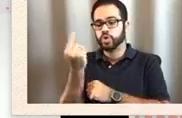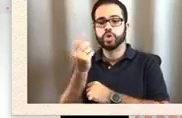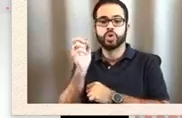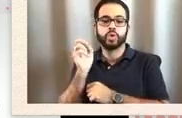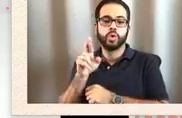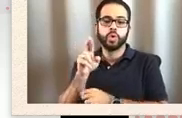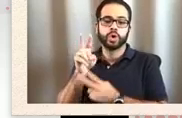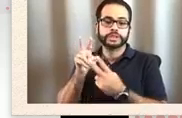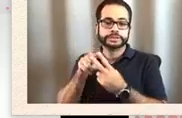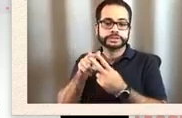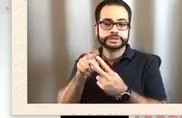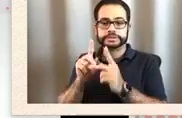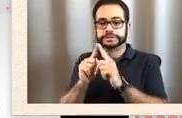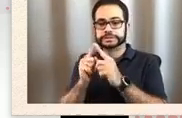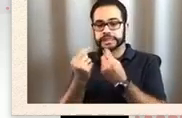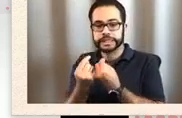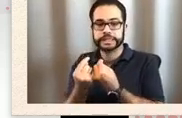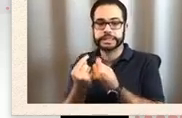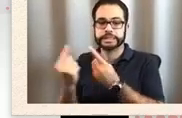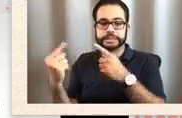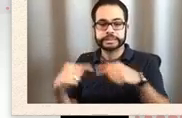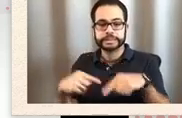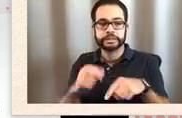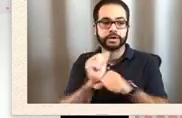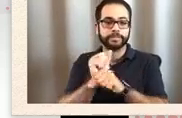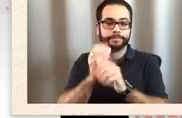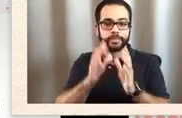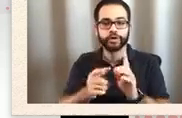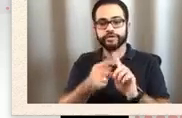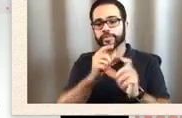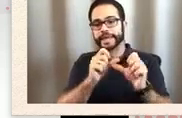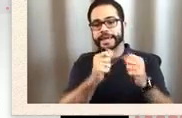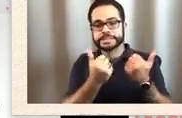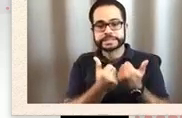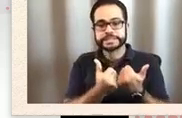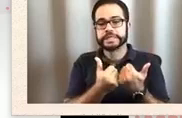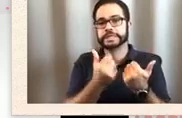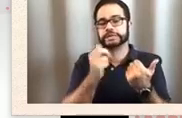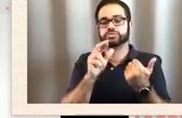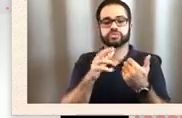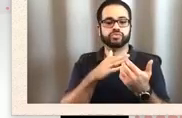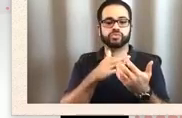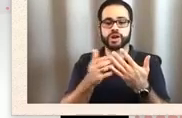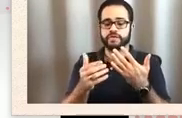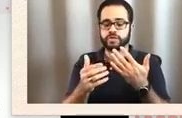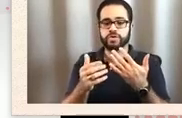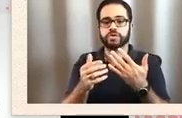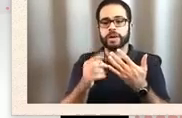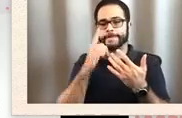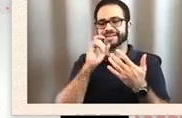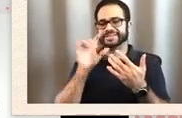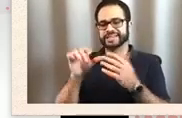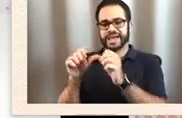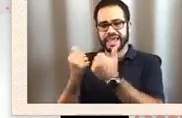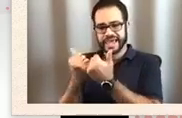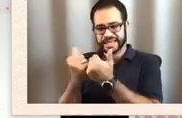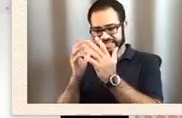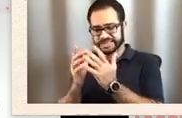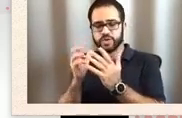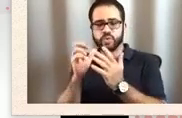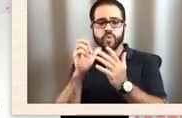the person that comes to see you is an employee of an agency, because that agency or that solo provider has